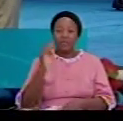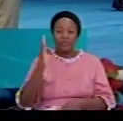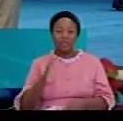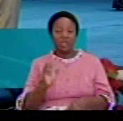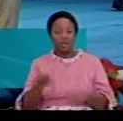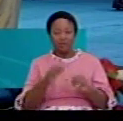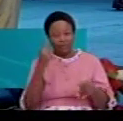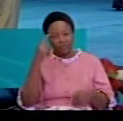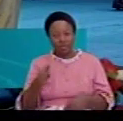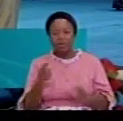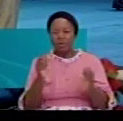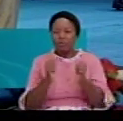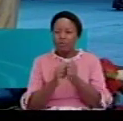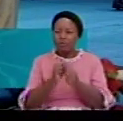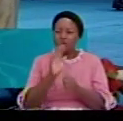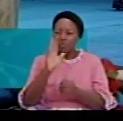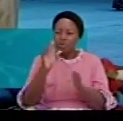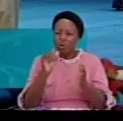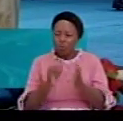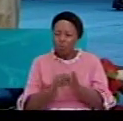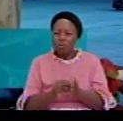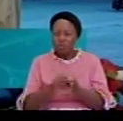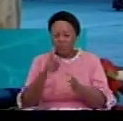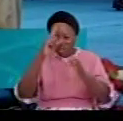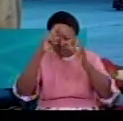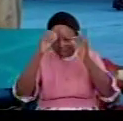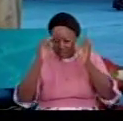With your own voluntary will,